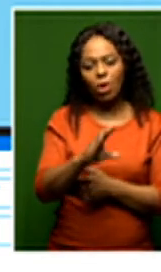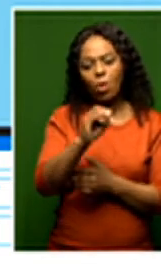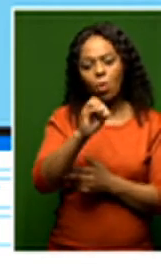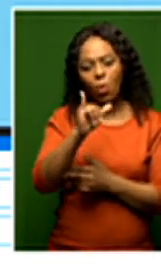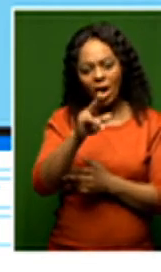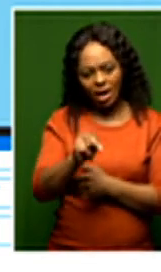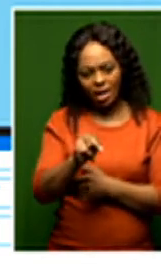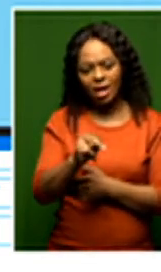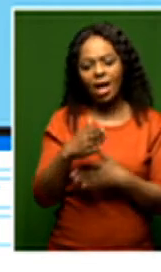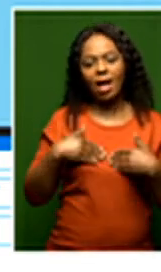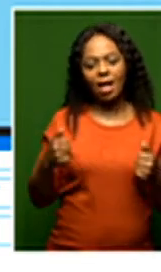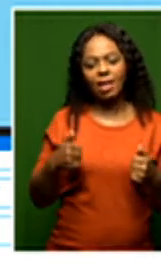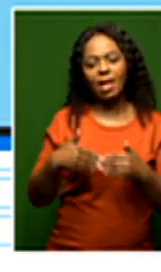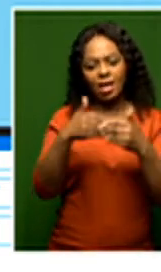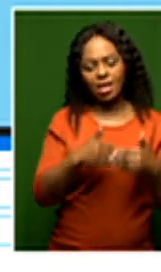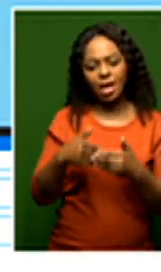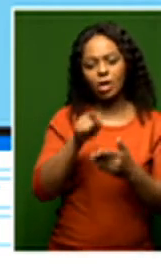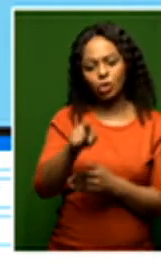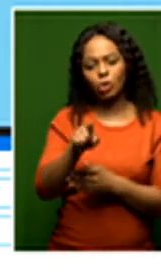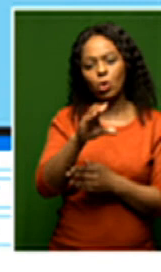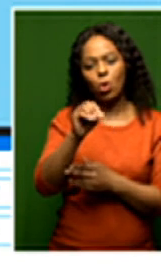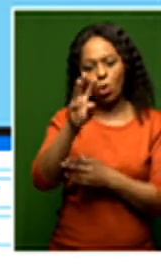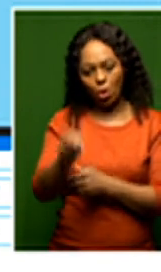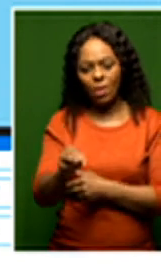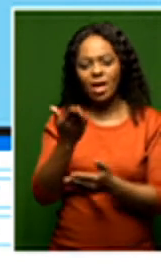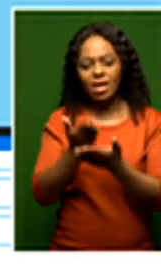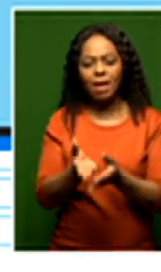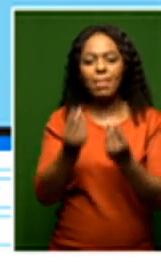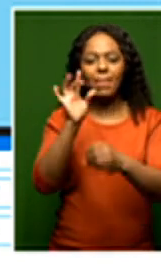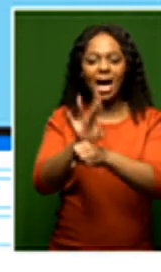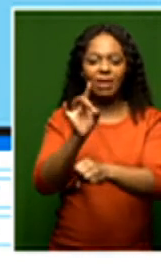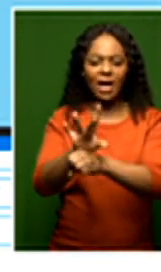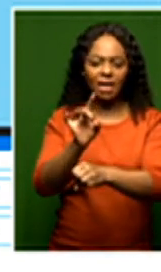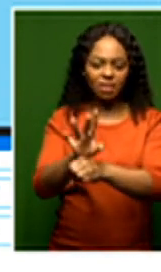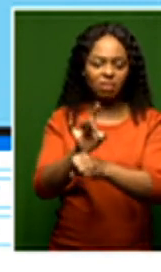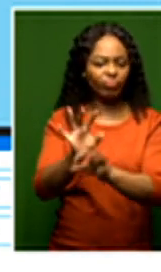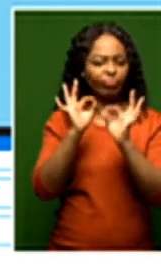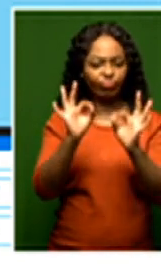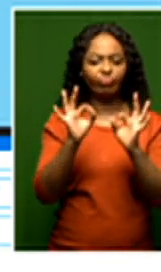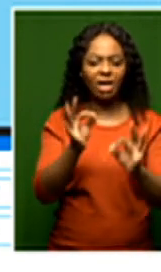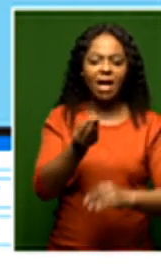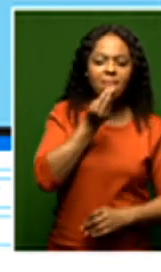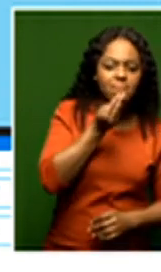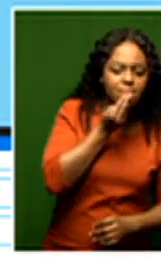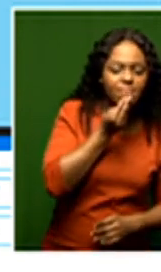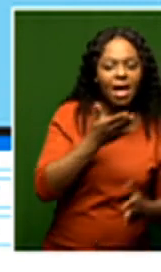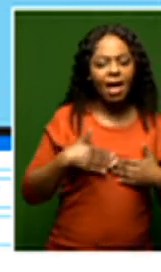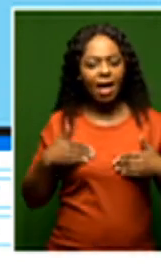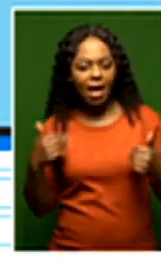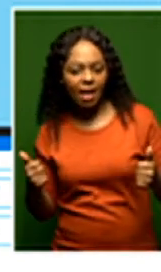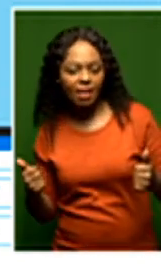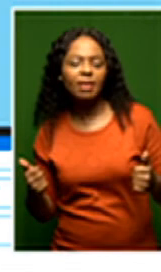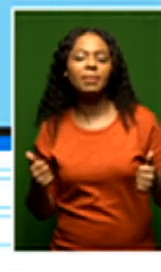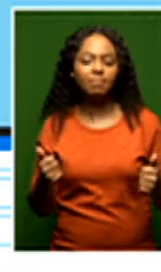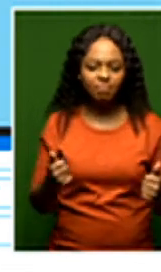coinhealthcare.com, and they can get some really useful tips in terms of healthy lifestyle, what to eat, supplementation. That's a good place